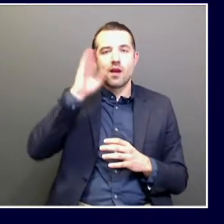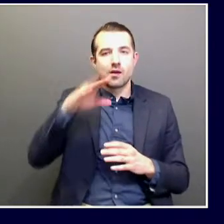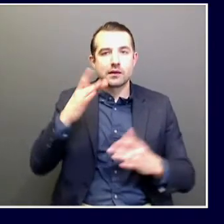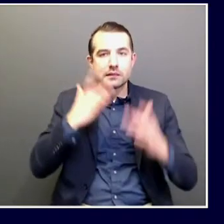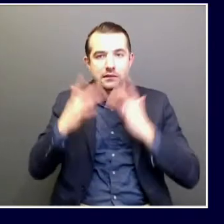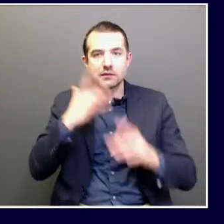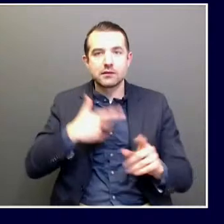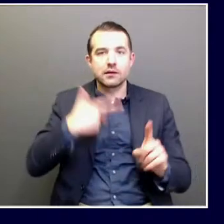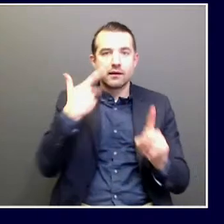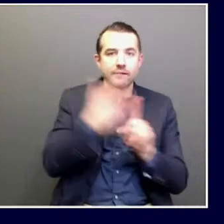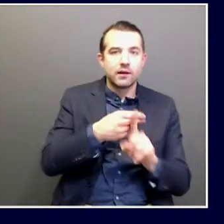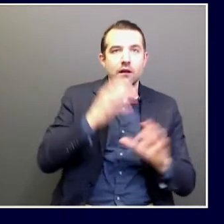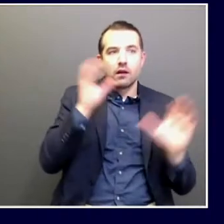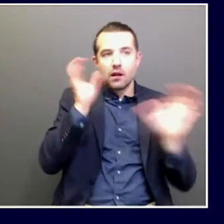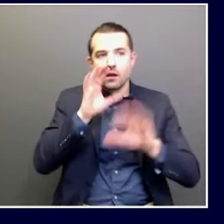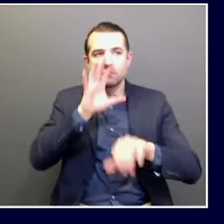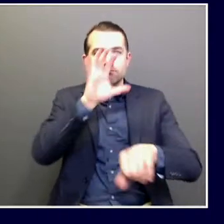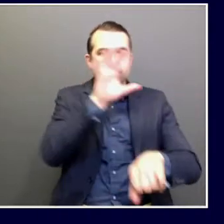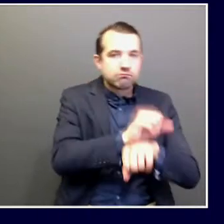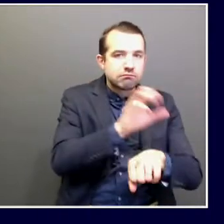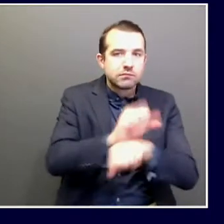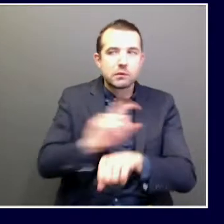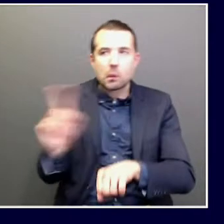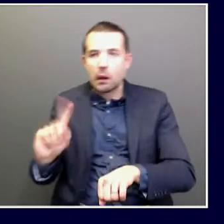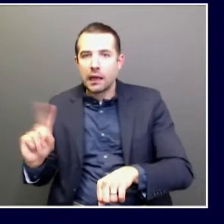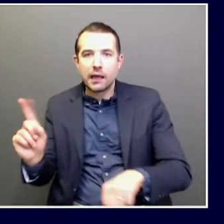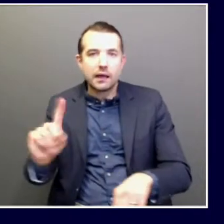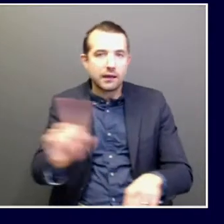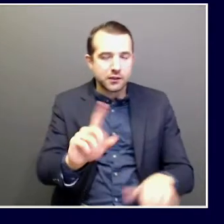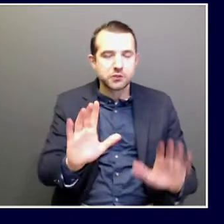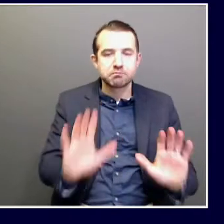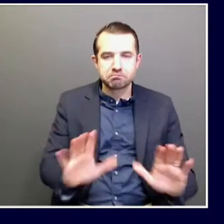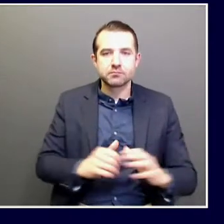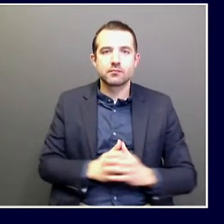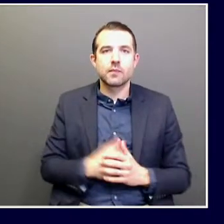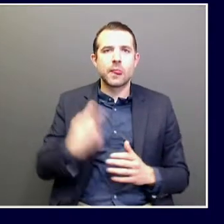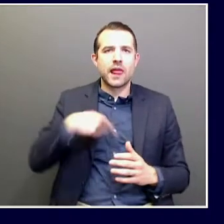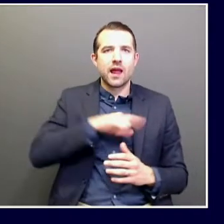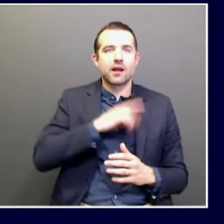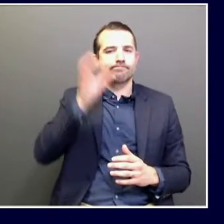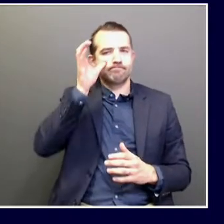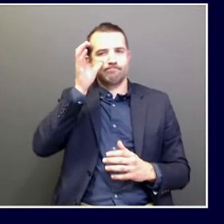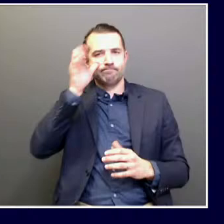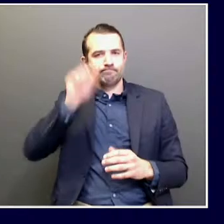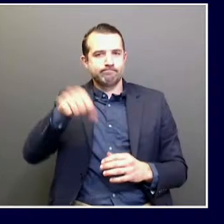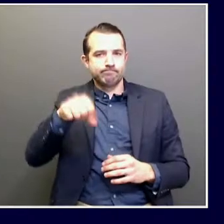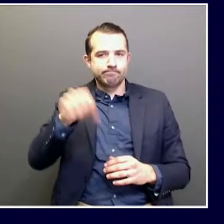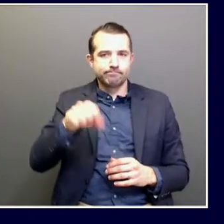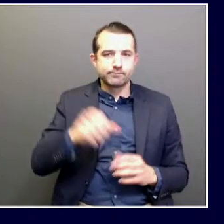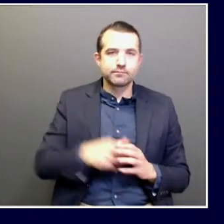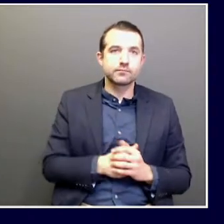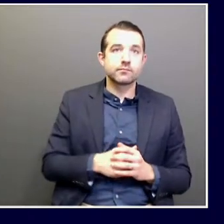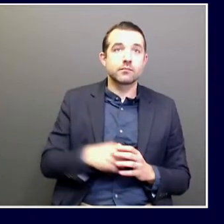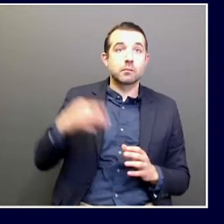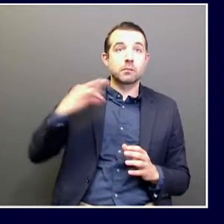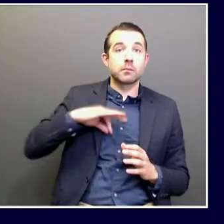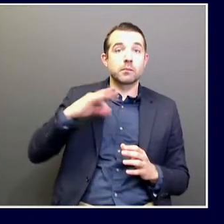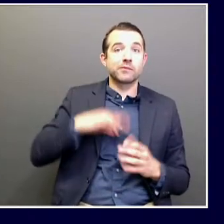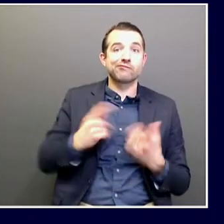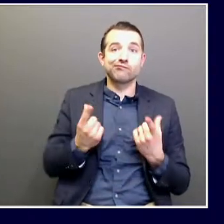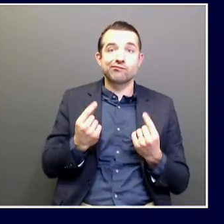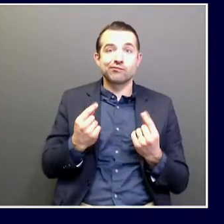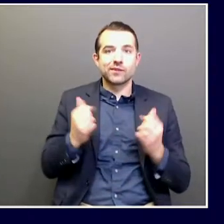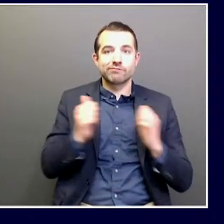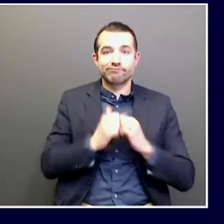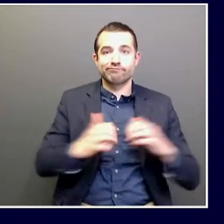why, for example, in response to the concerns that we heard, the state of Maine opened up a vaccine site here in Augusta at the